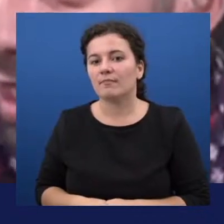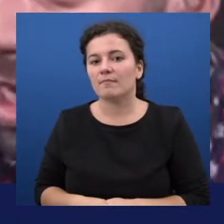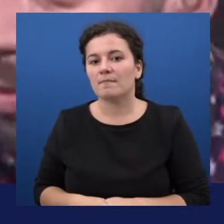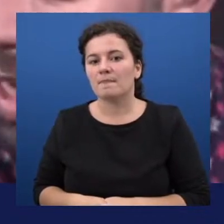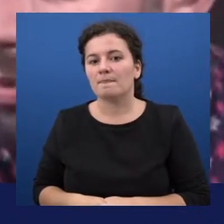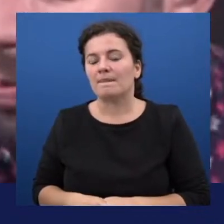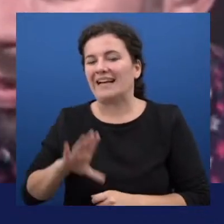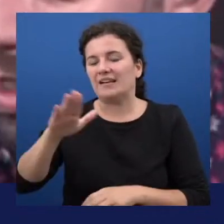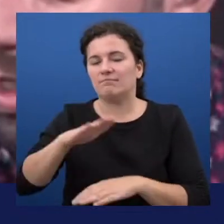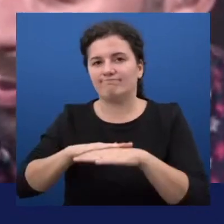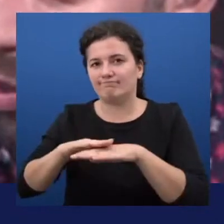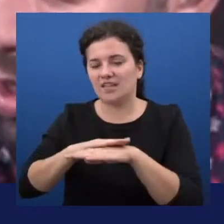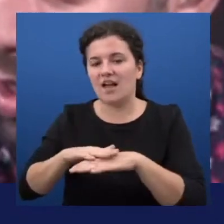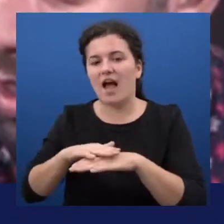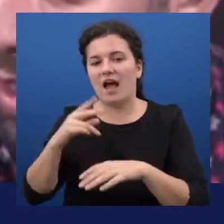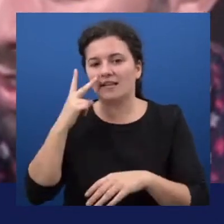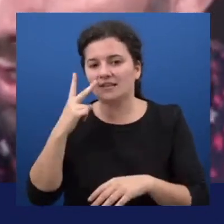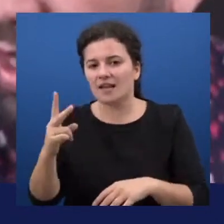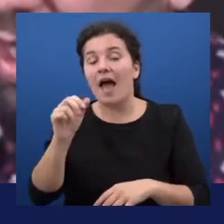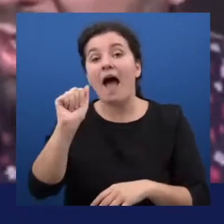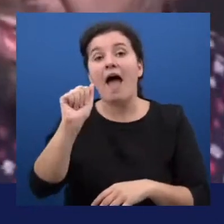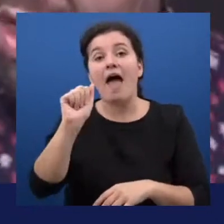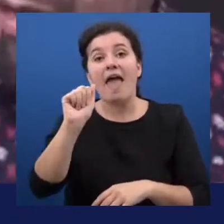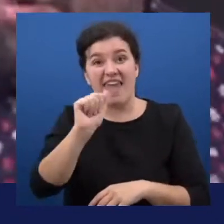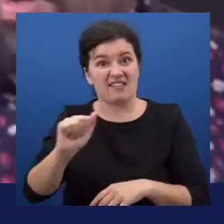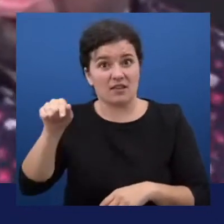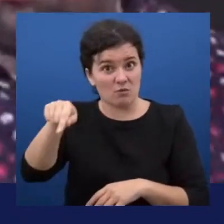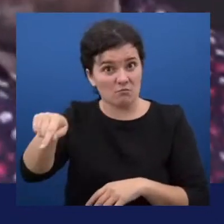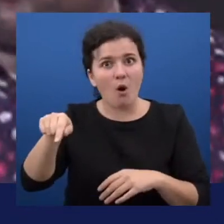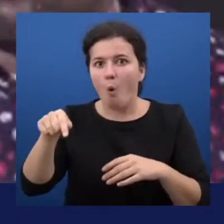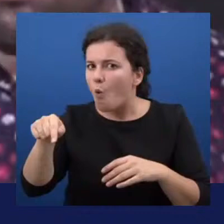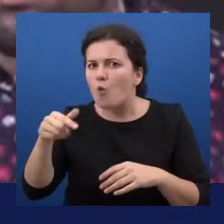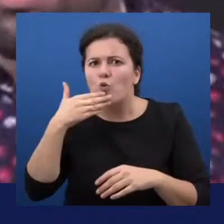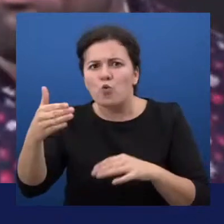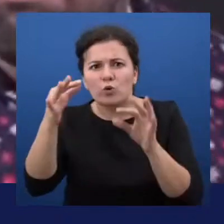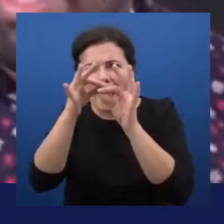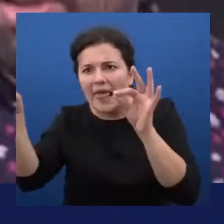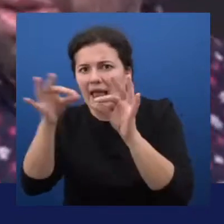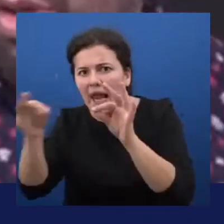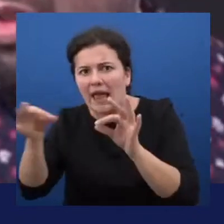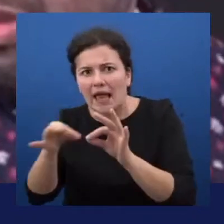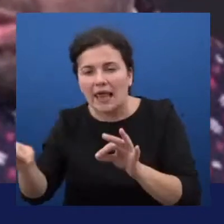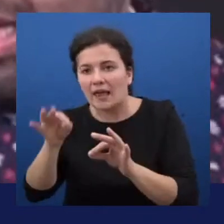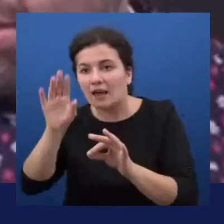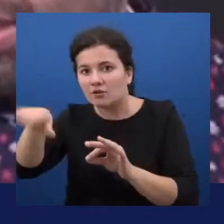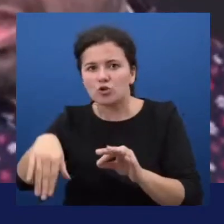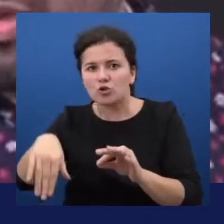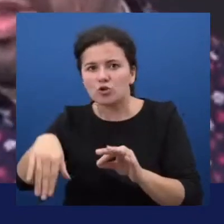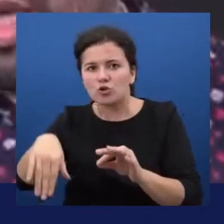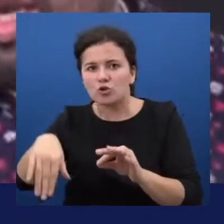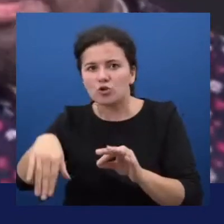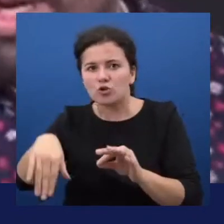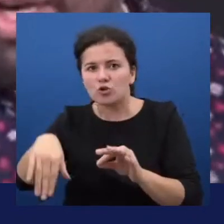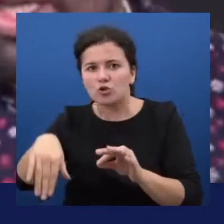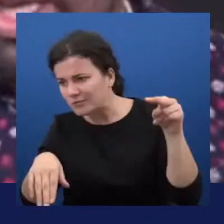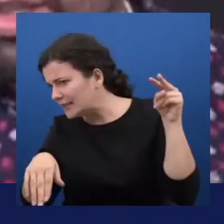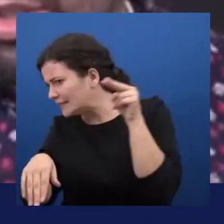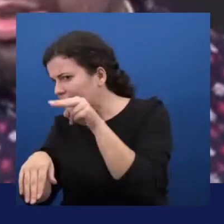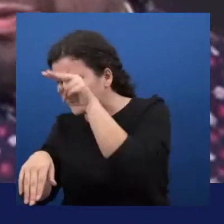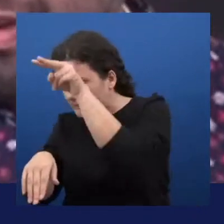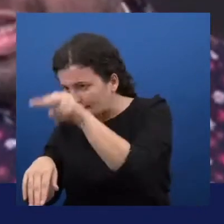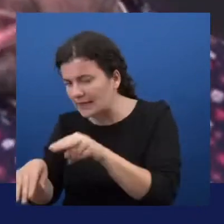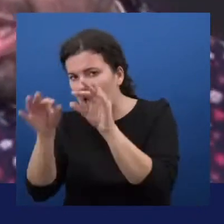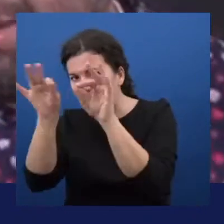Apologies. But Amy posted some really good links there for all of them. Make sure you do that. Look at those. Mary, anything else